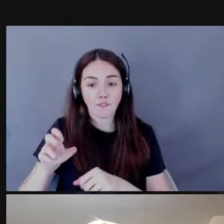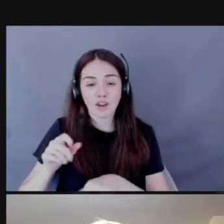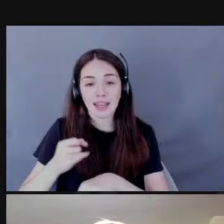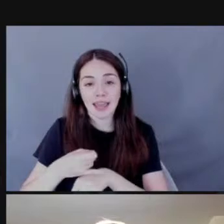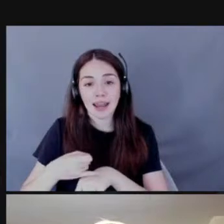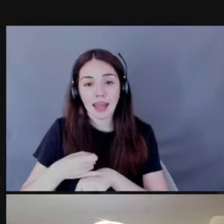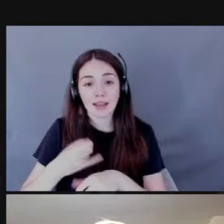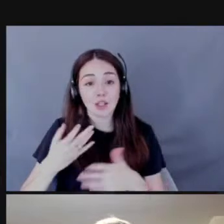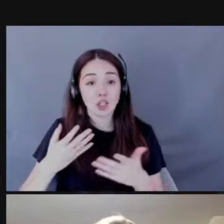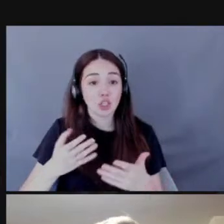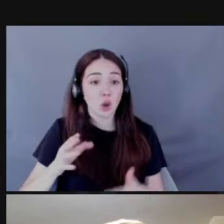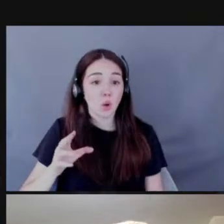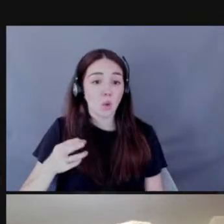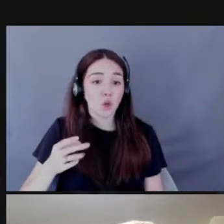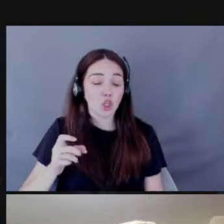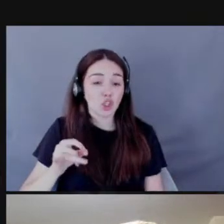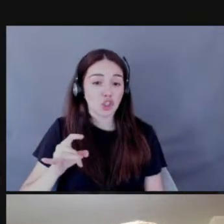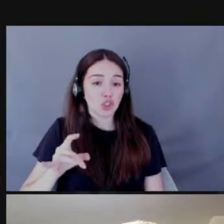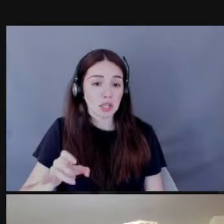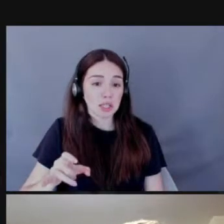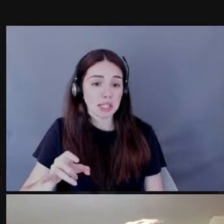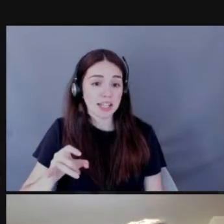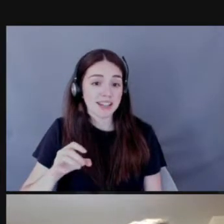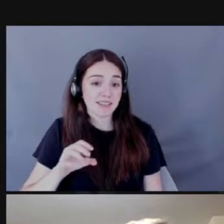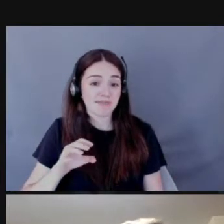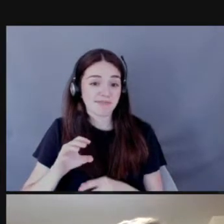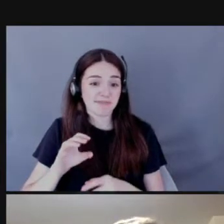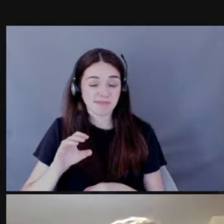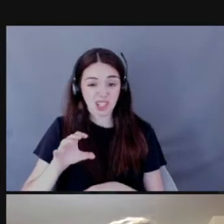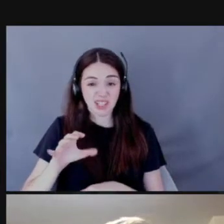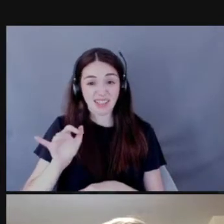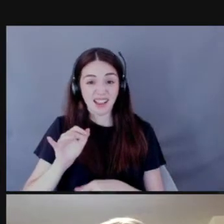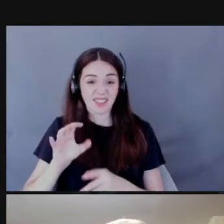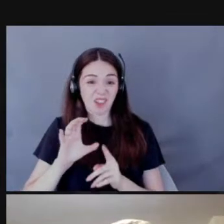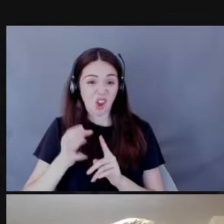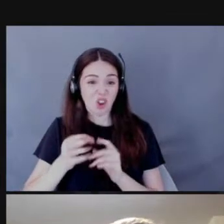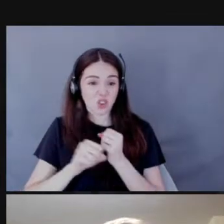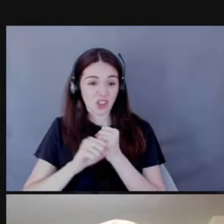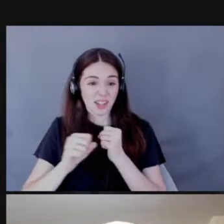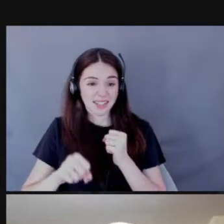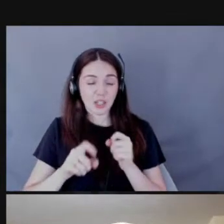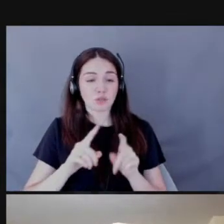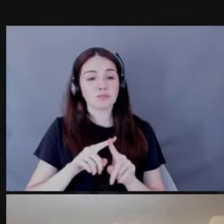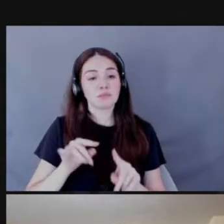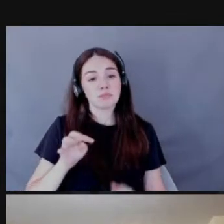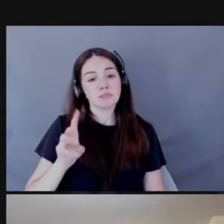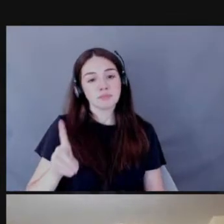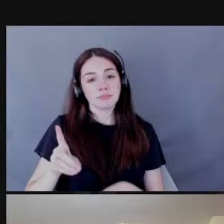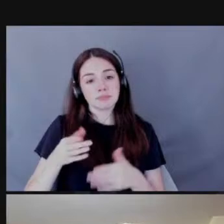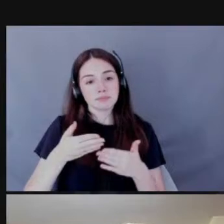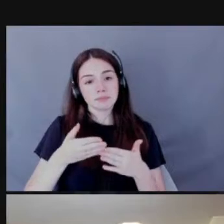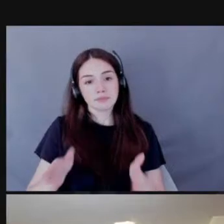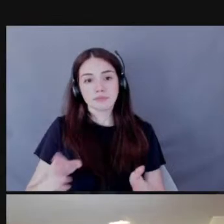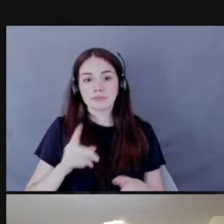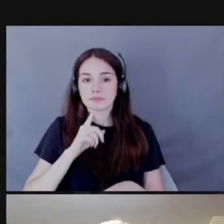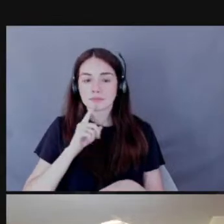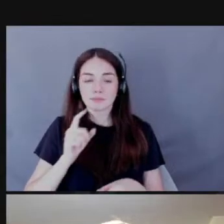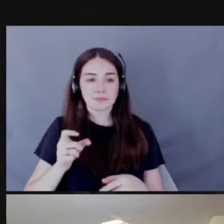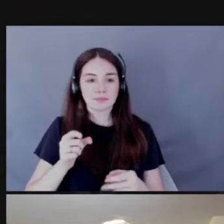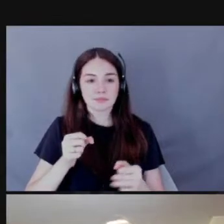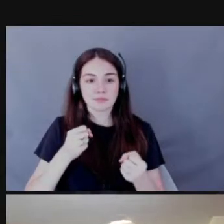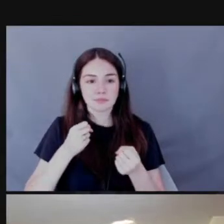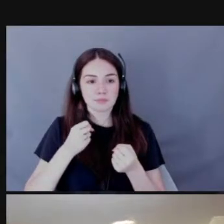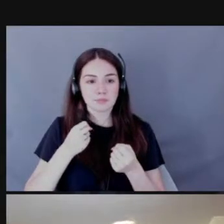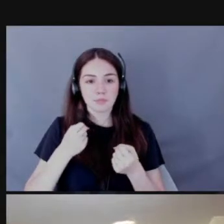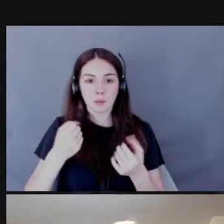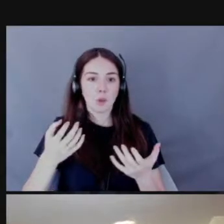cultural extension of that process. But in Maryland in general, there's a real explosion of